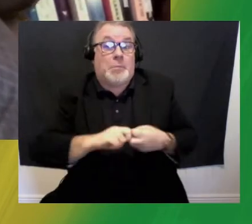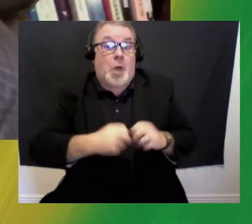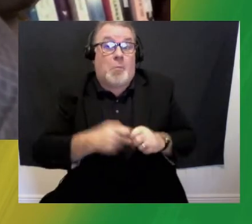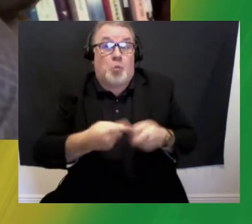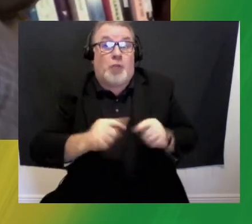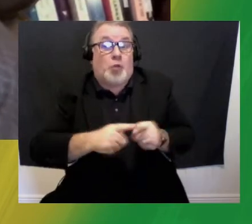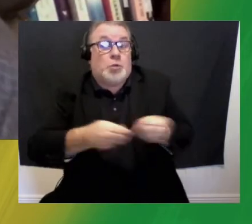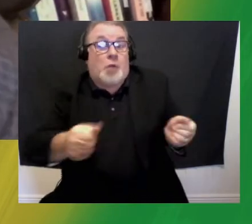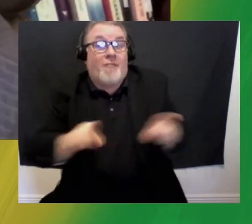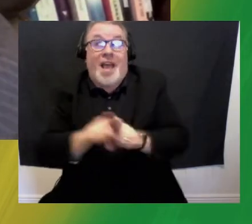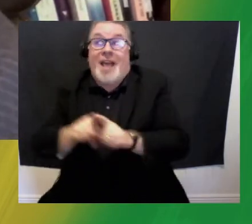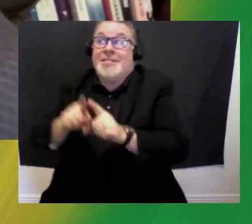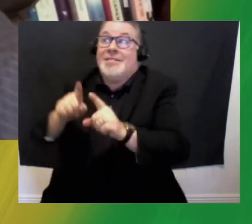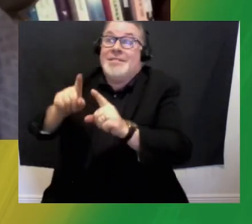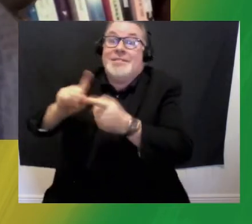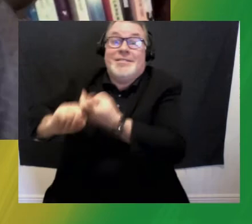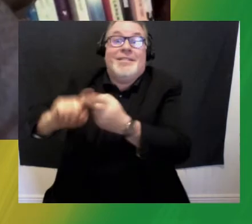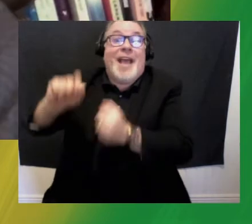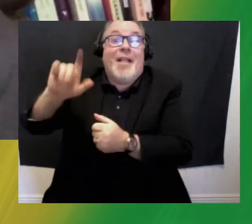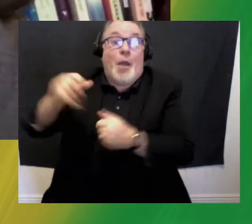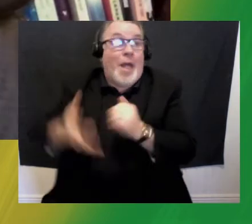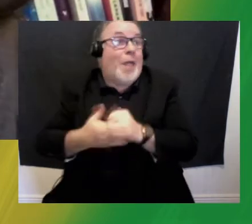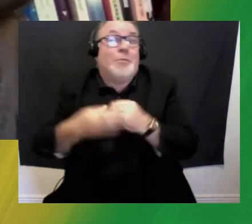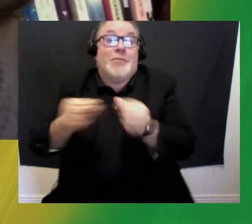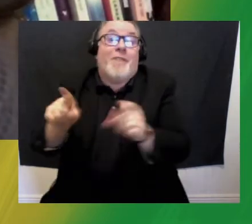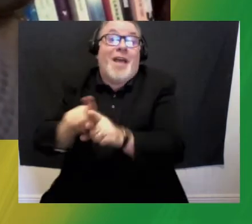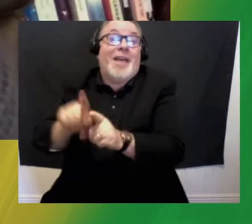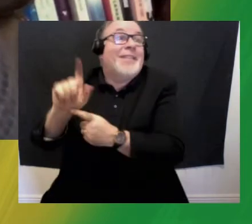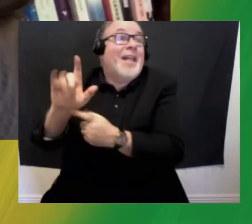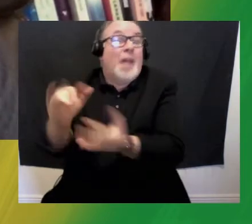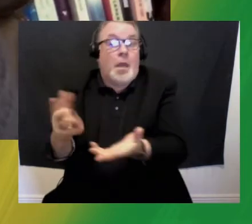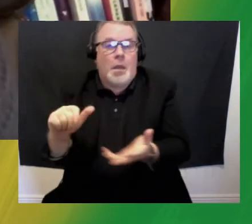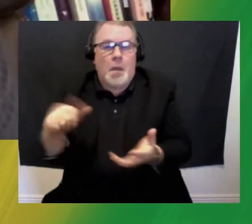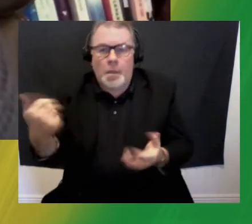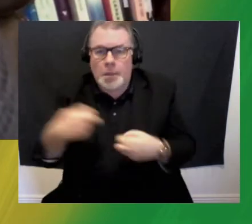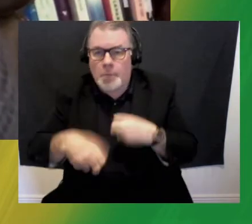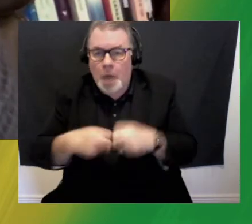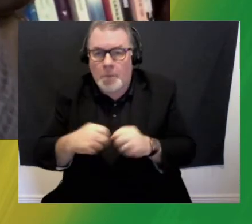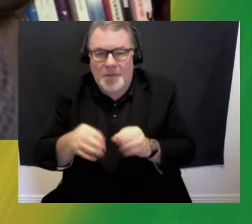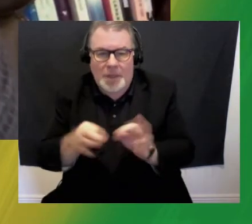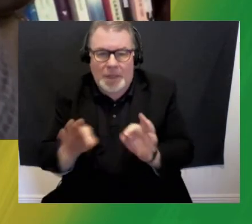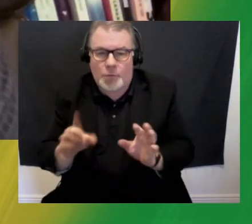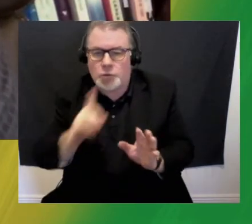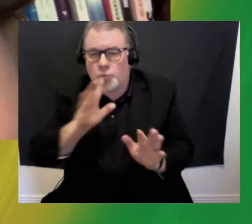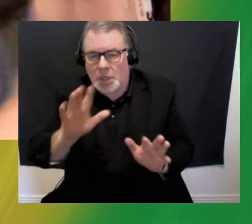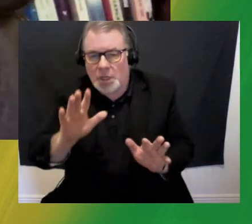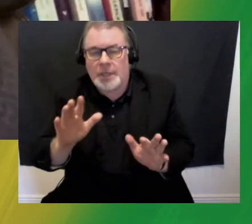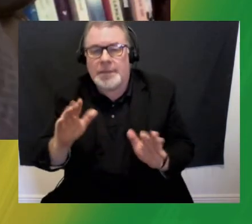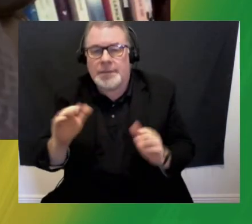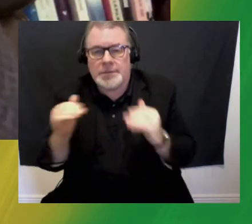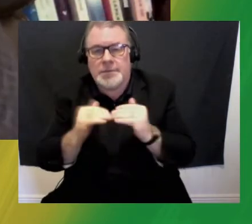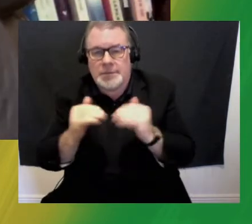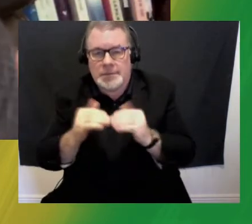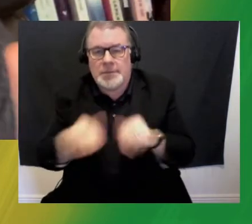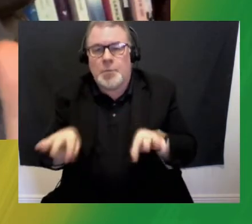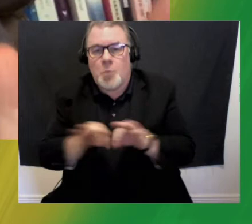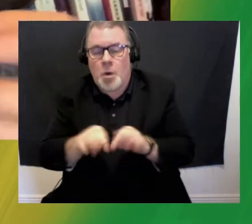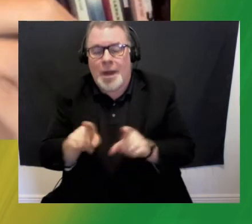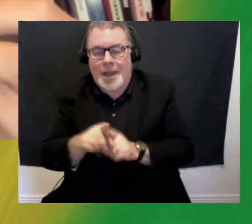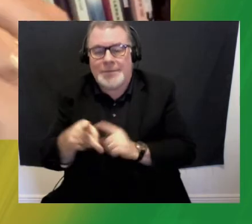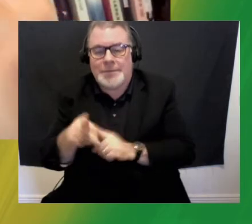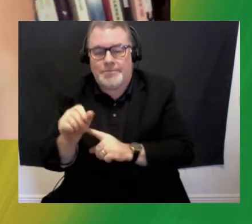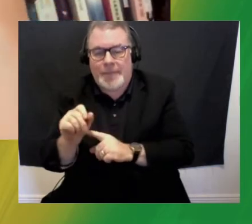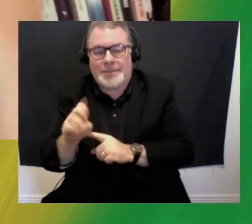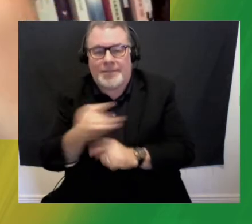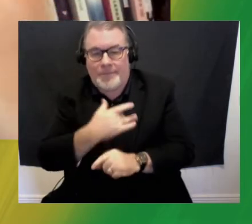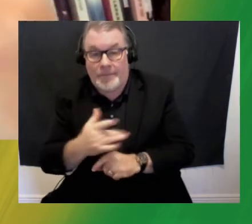as an ally or help solve as an ally. The other problem with that language, and it's every bit as important as the passivity of it, is that